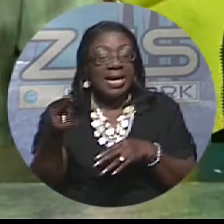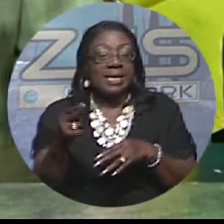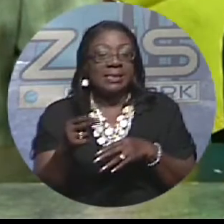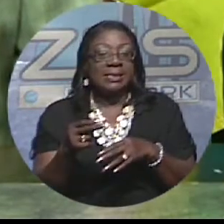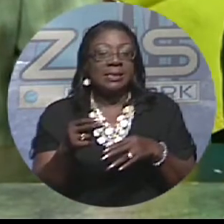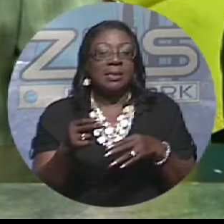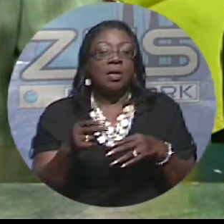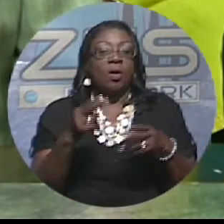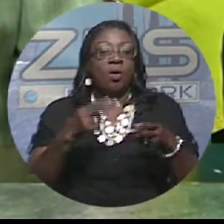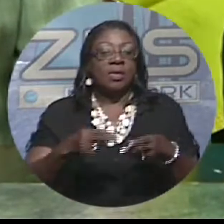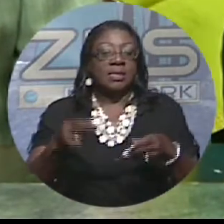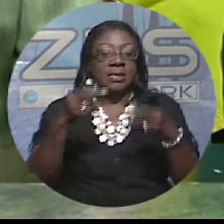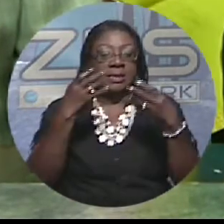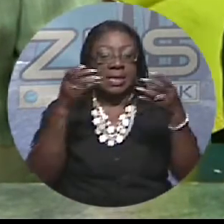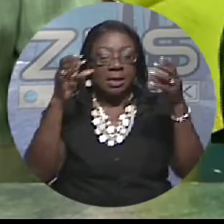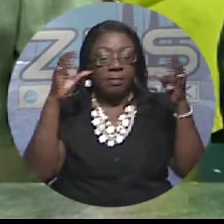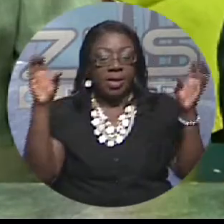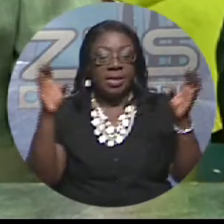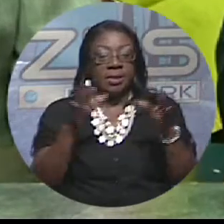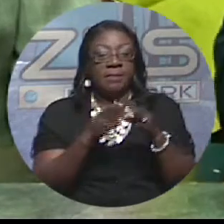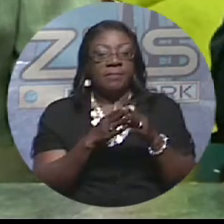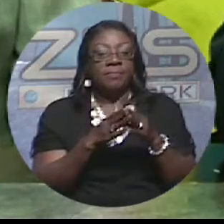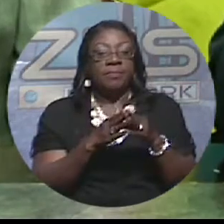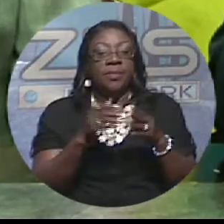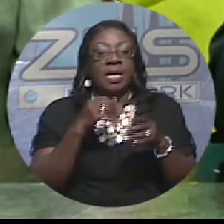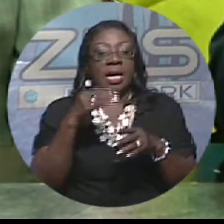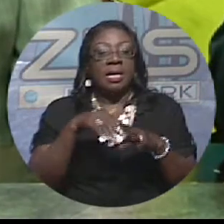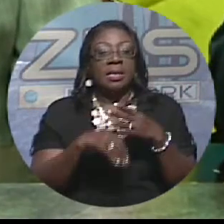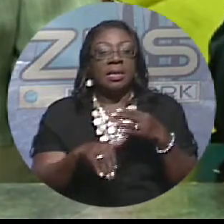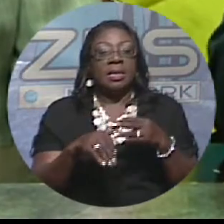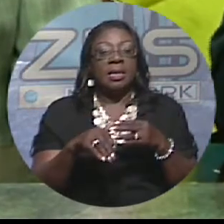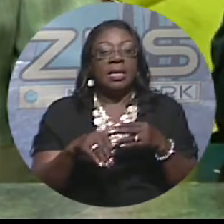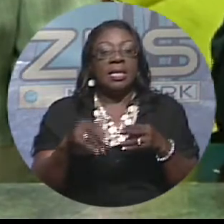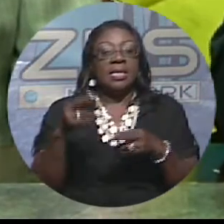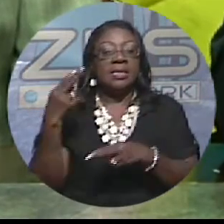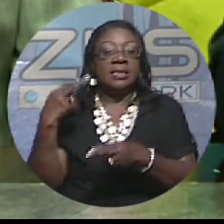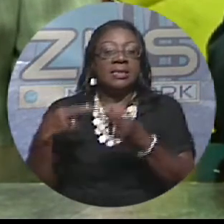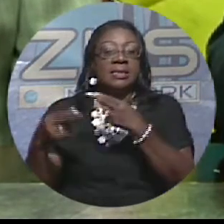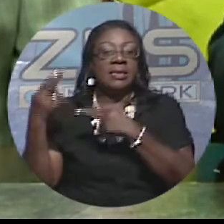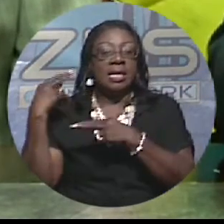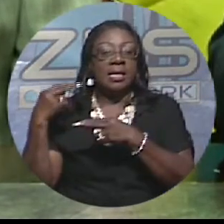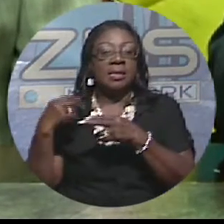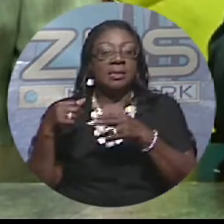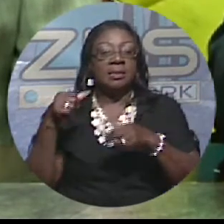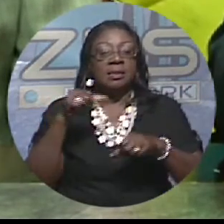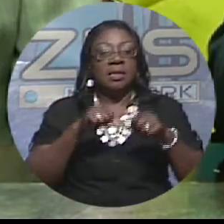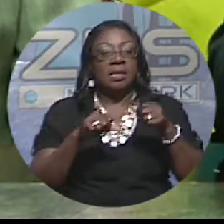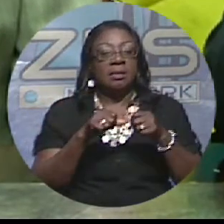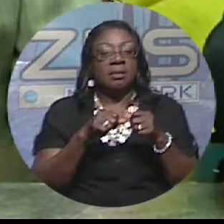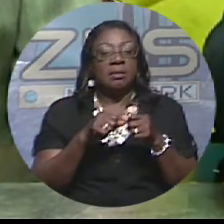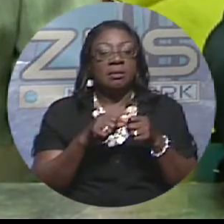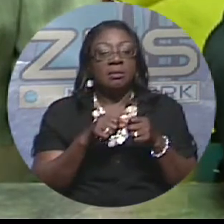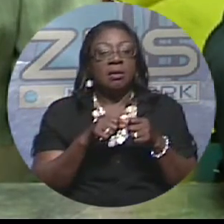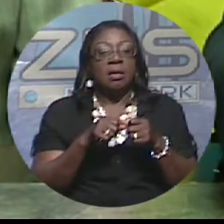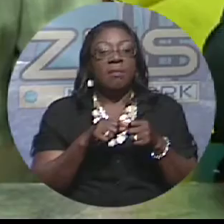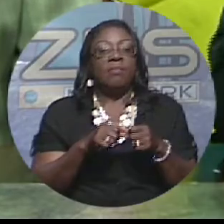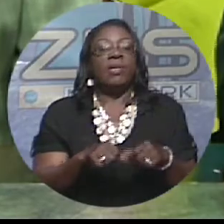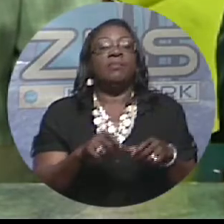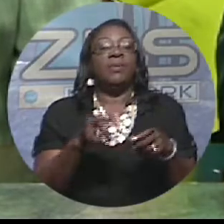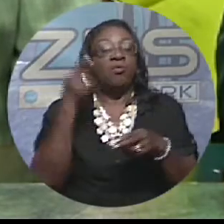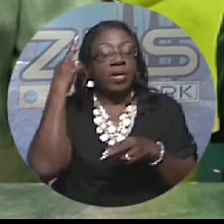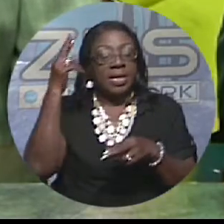these personalities to be recognized either in signage and or in statue, but at least